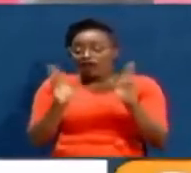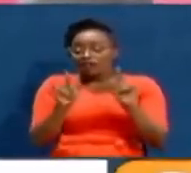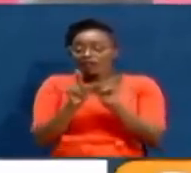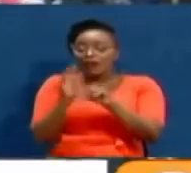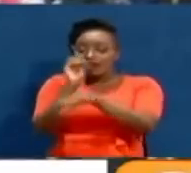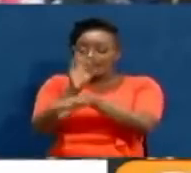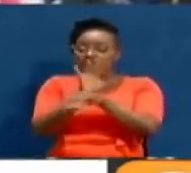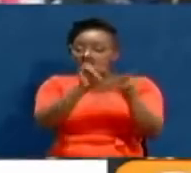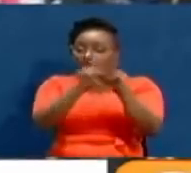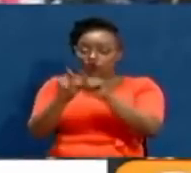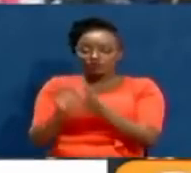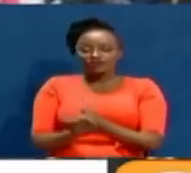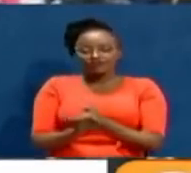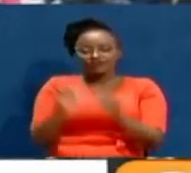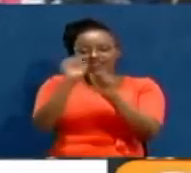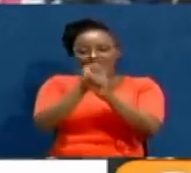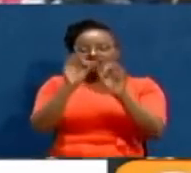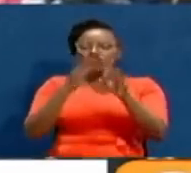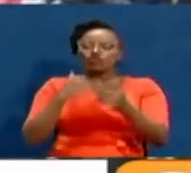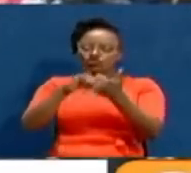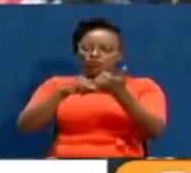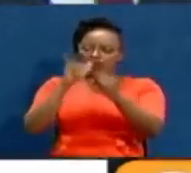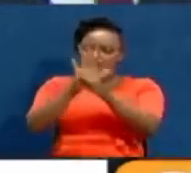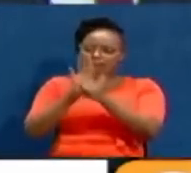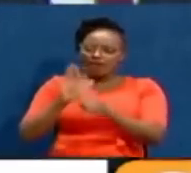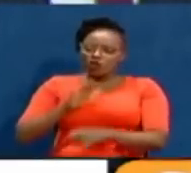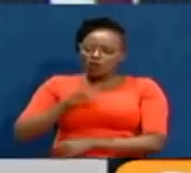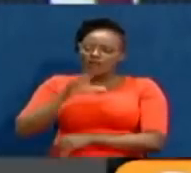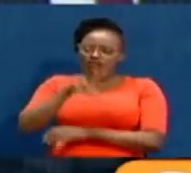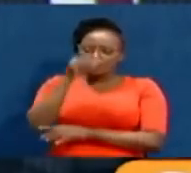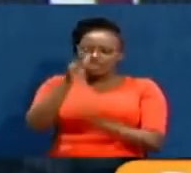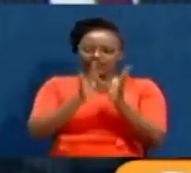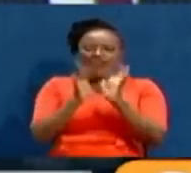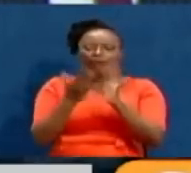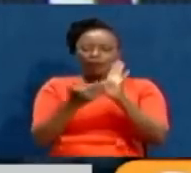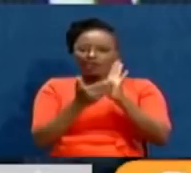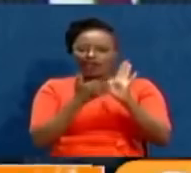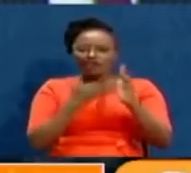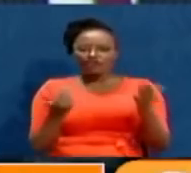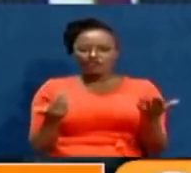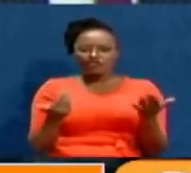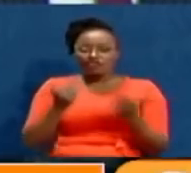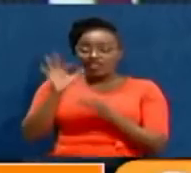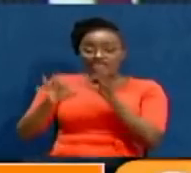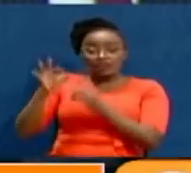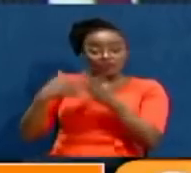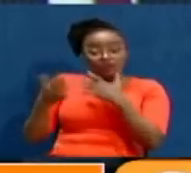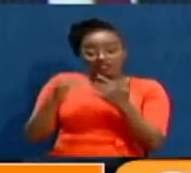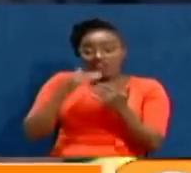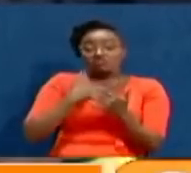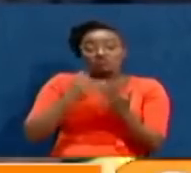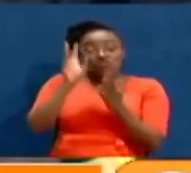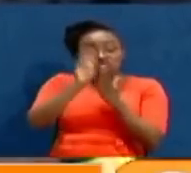also advisers. Your Excellency, if you want to marry many women, you can find it in the Bible. It depends on what you want to